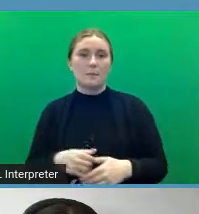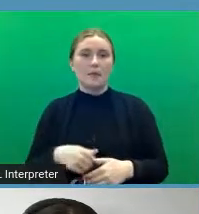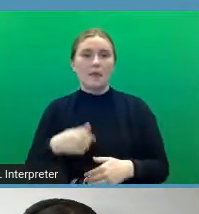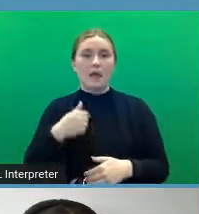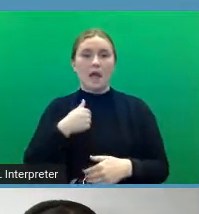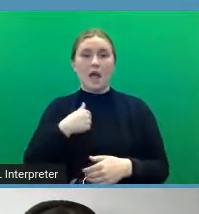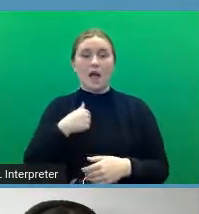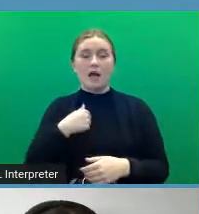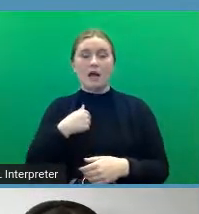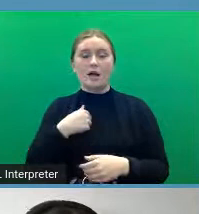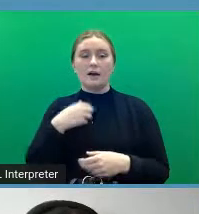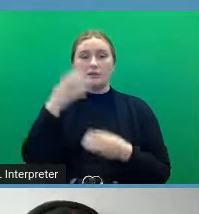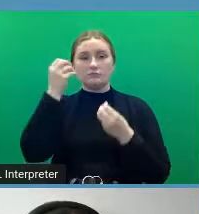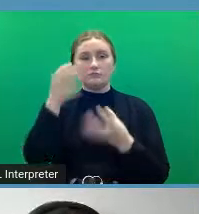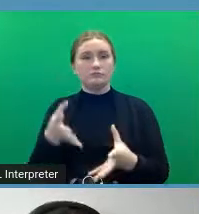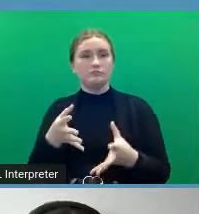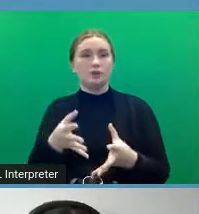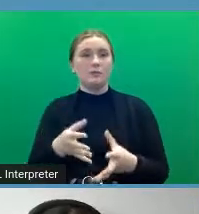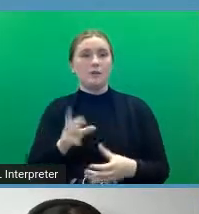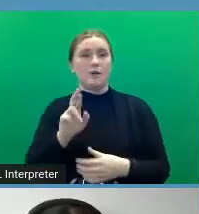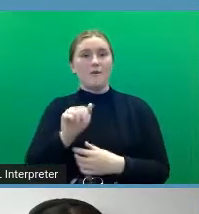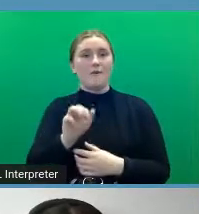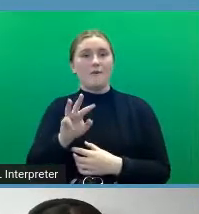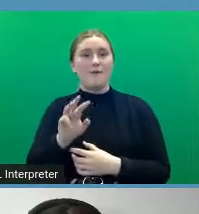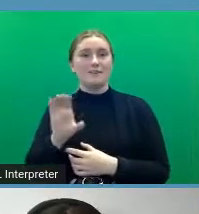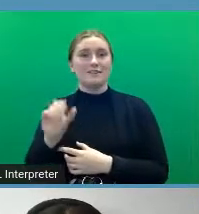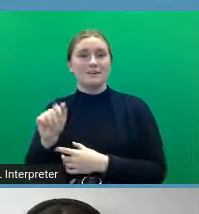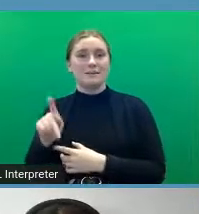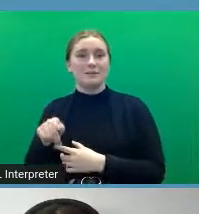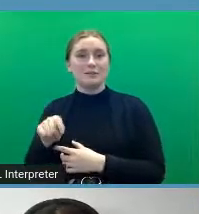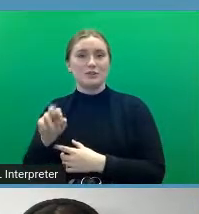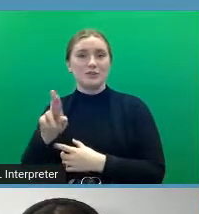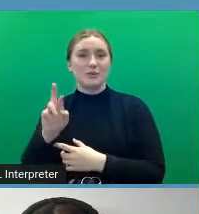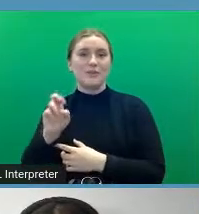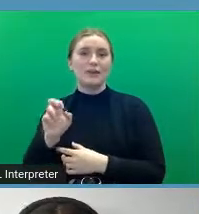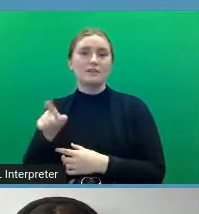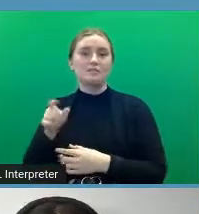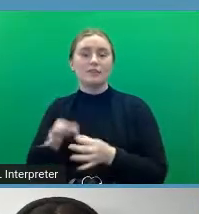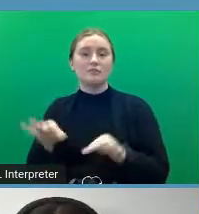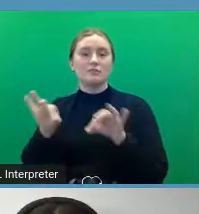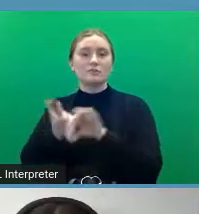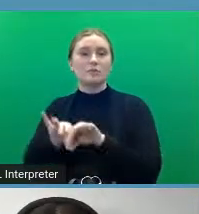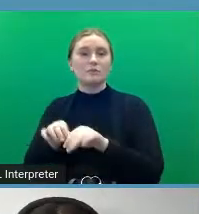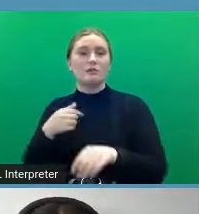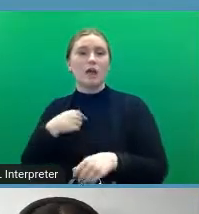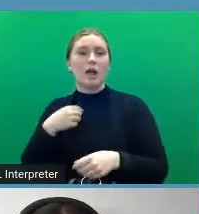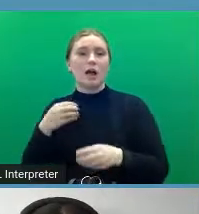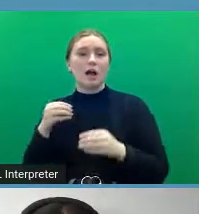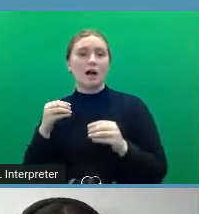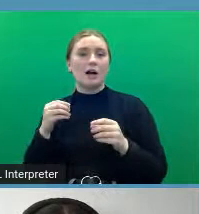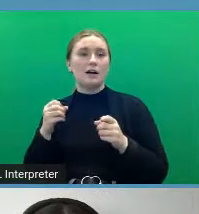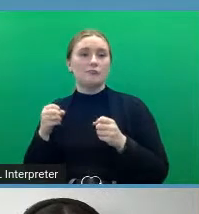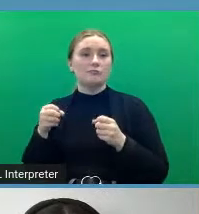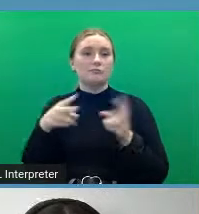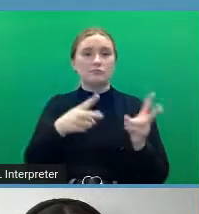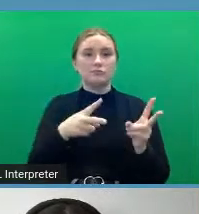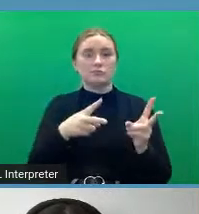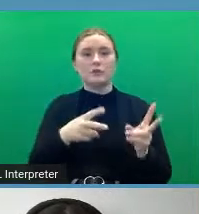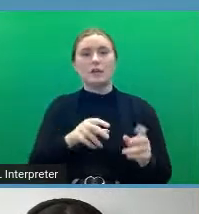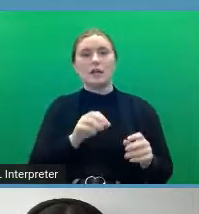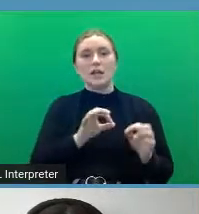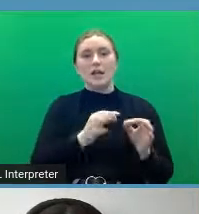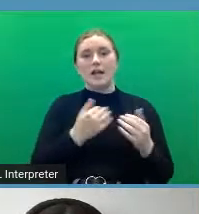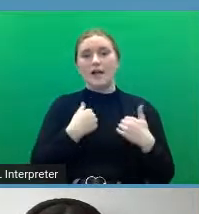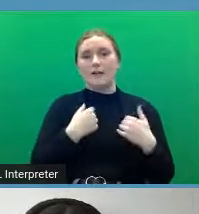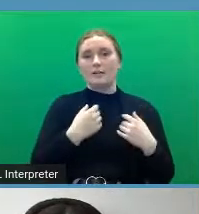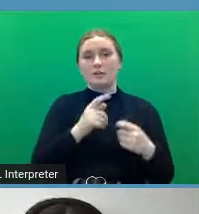content from a transcript of raw capture. I usually send my raw capture out for transcription because then I can approach